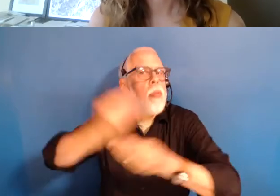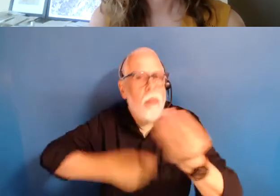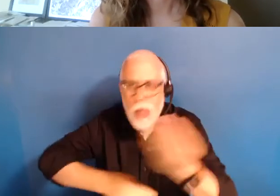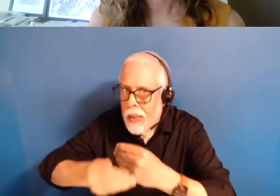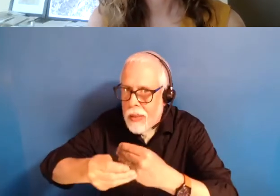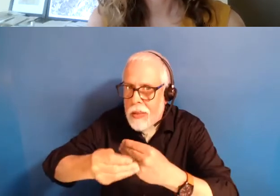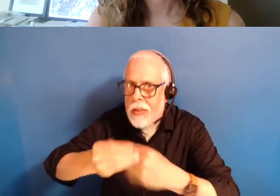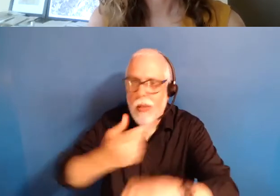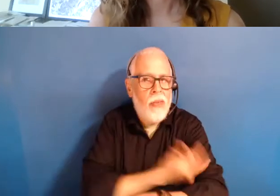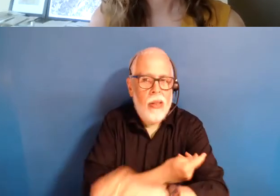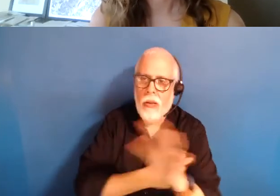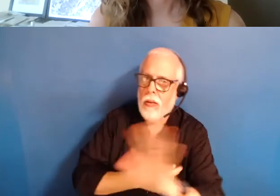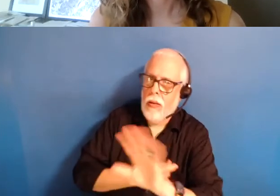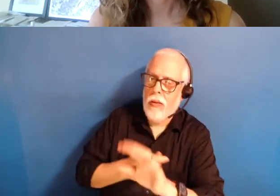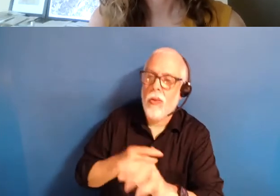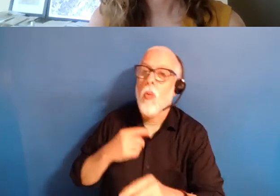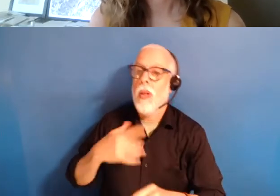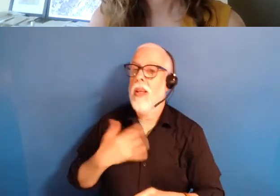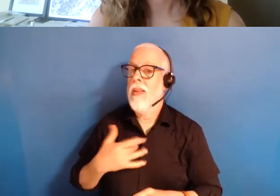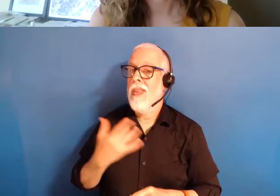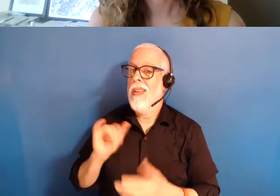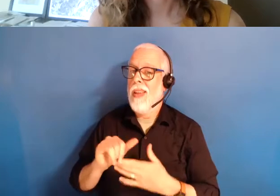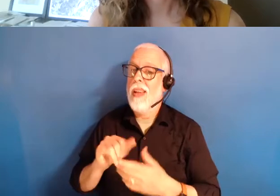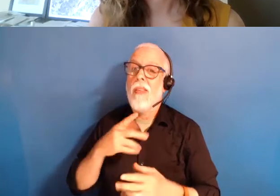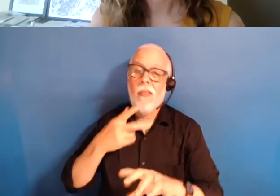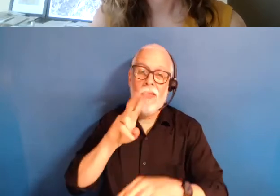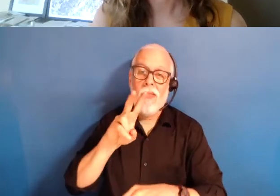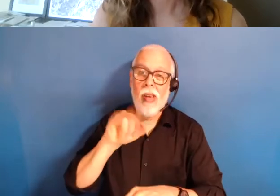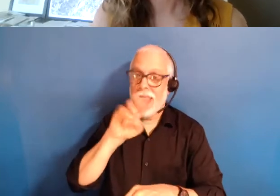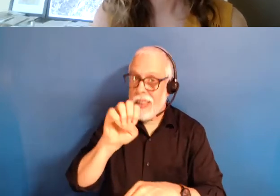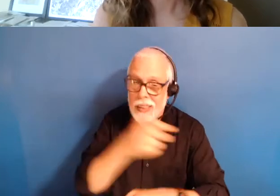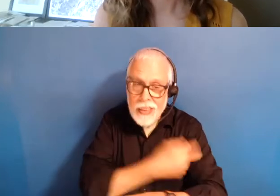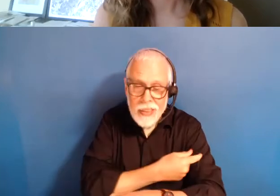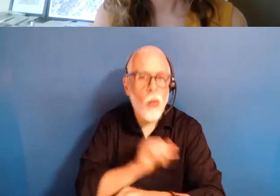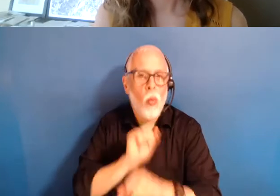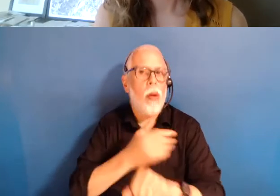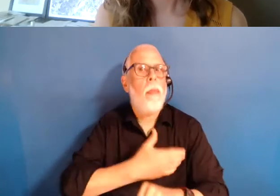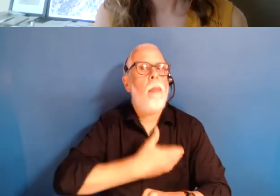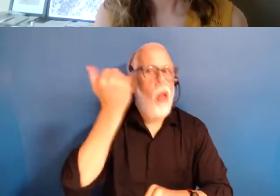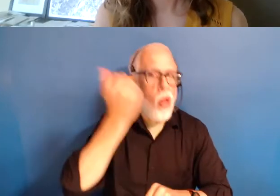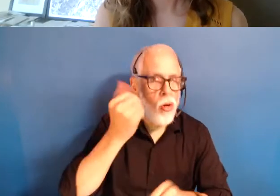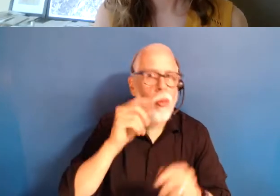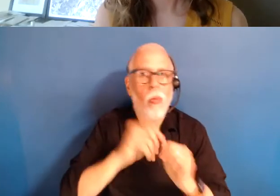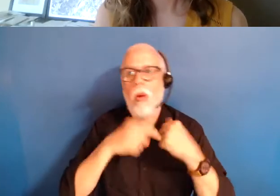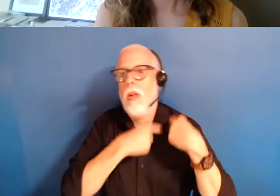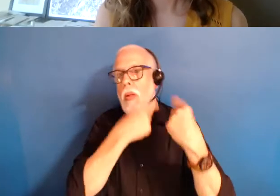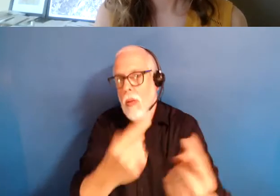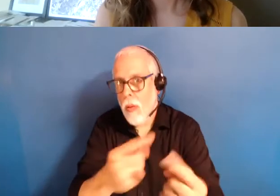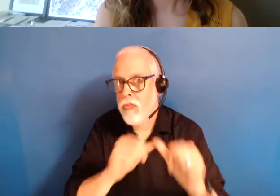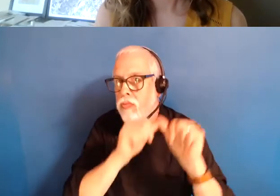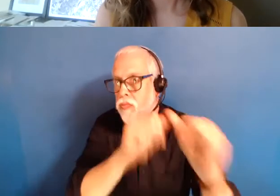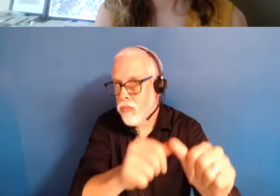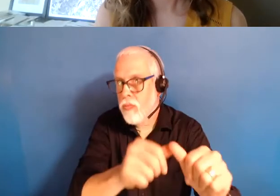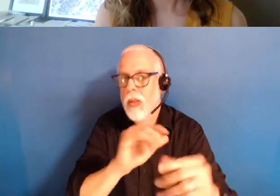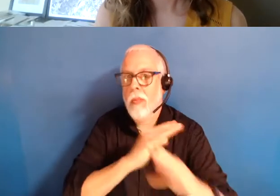for vaccines, because we think that the vaccines likely work much better long-term to prevent